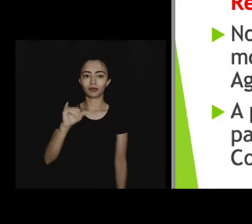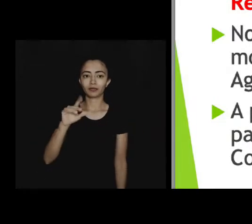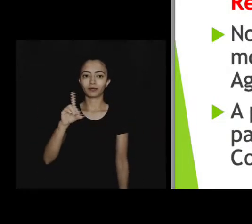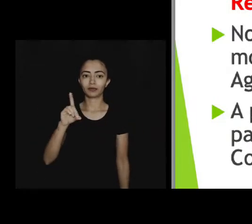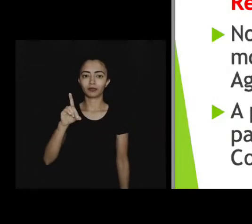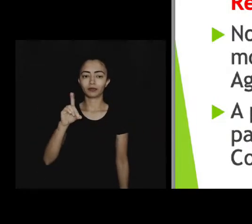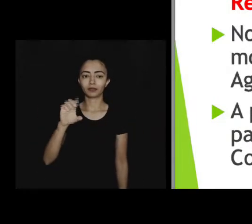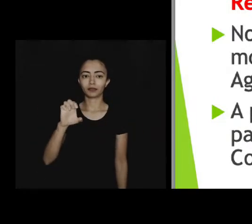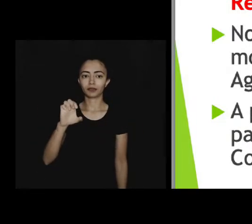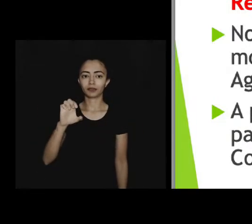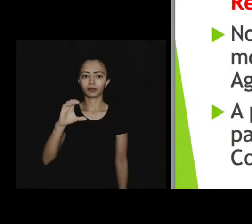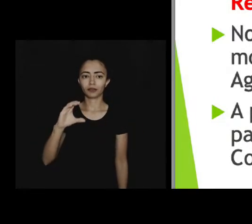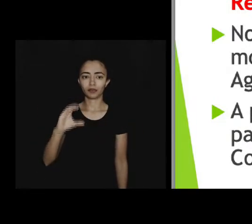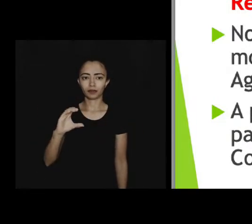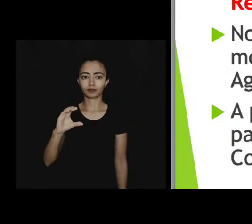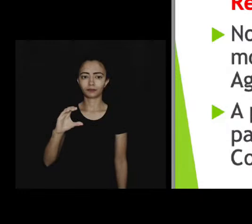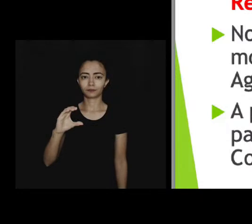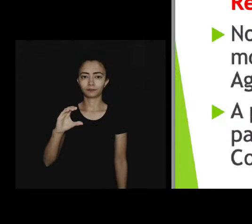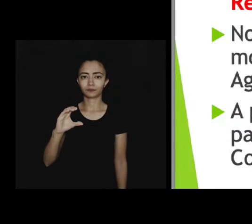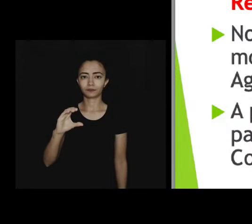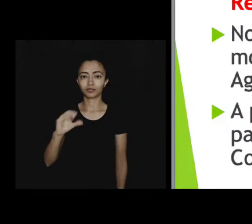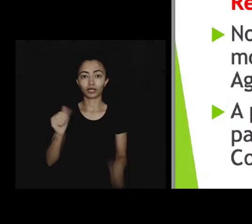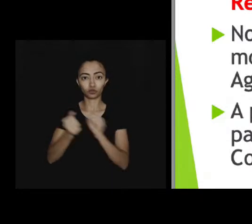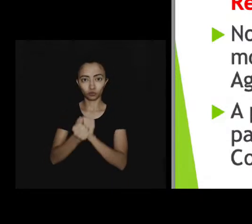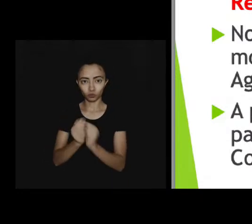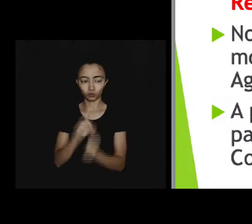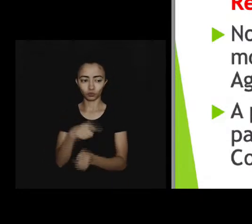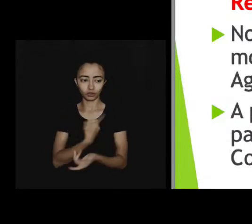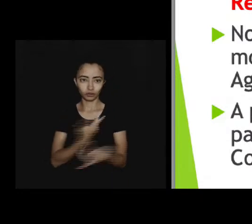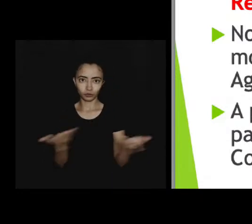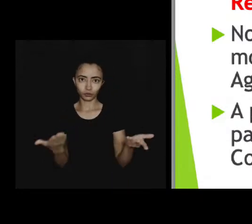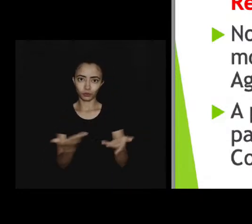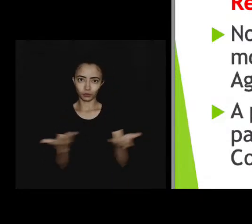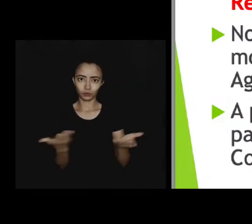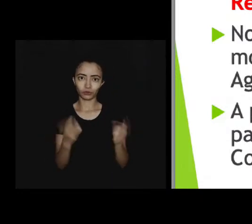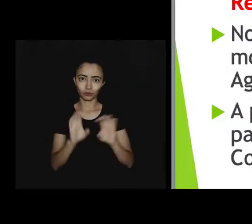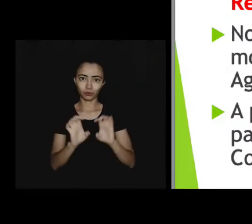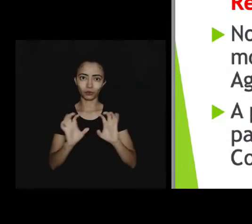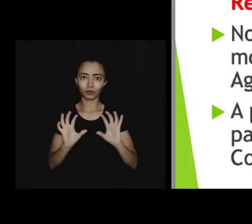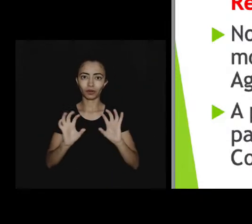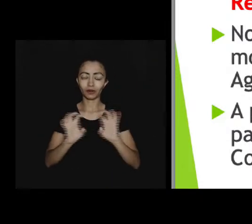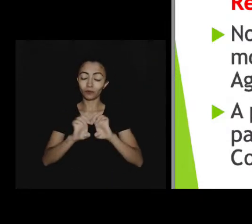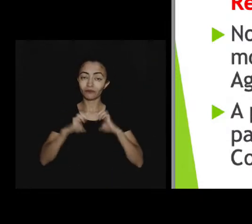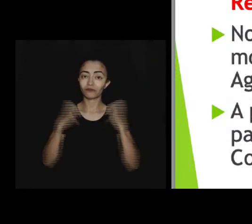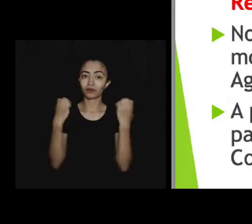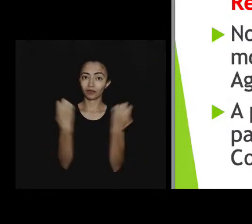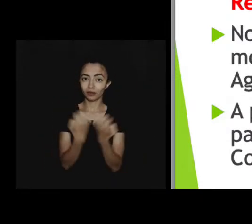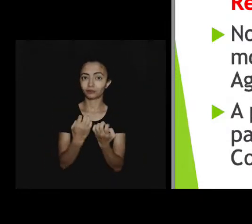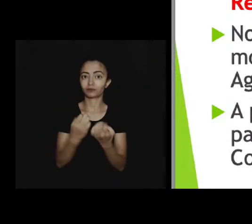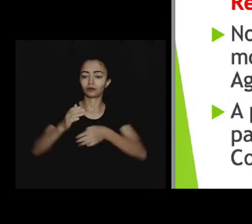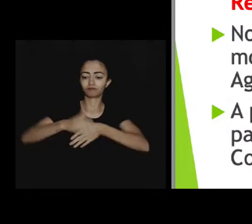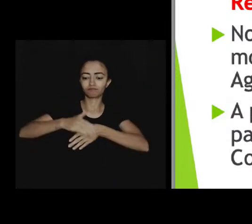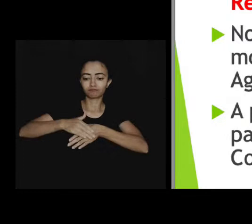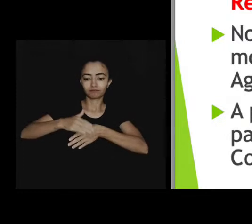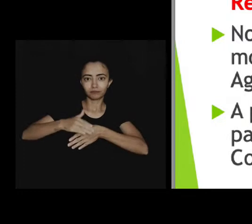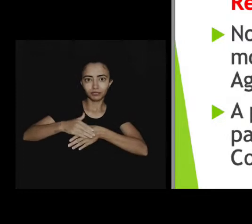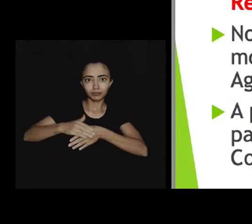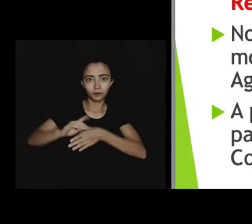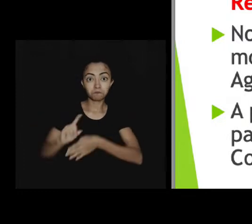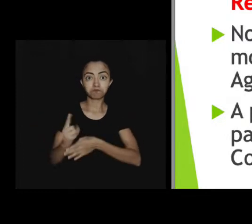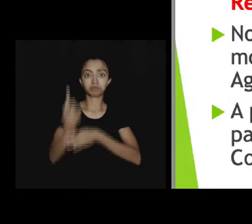of IDEC, which is here with us, the Institute in Defense of the Consumer, and this